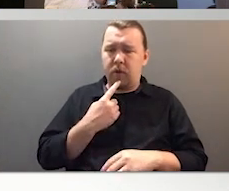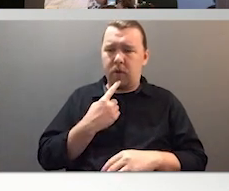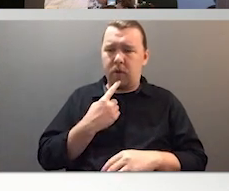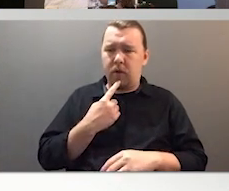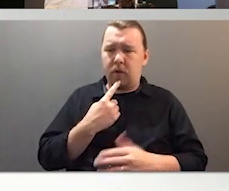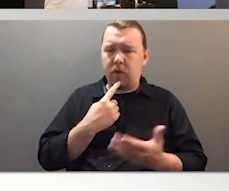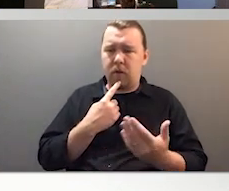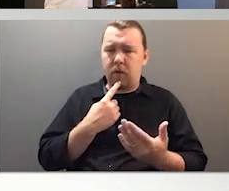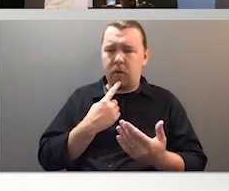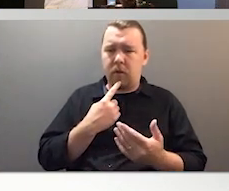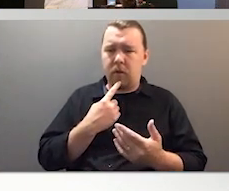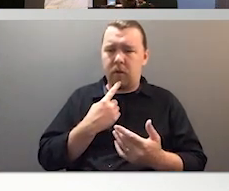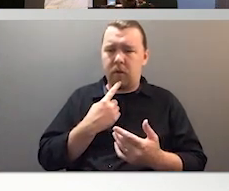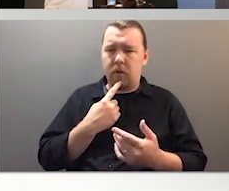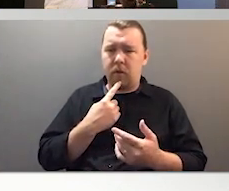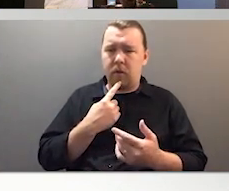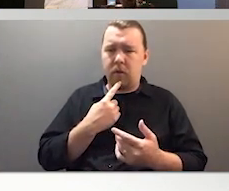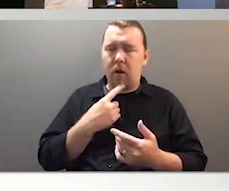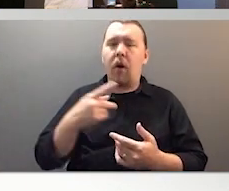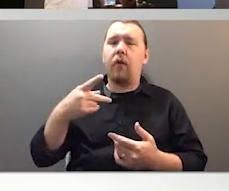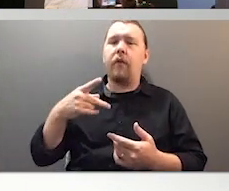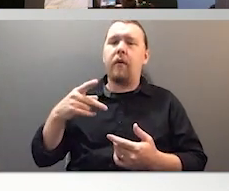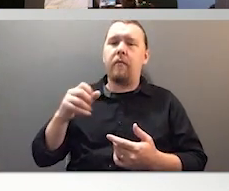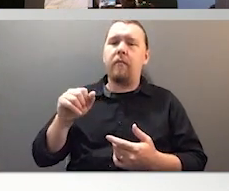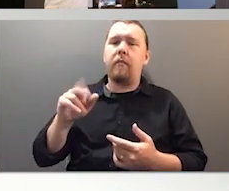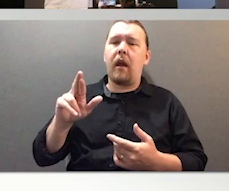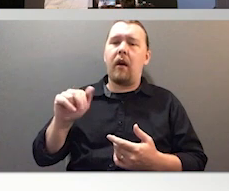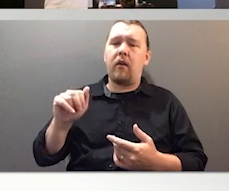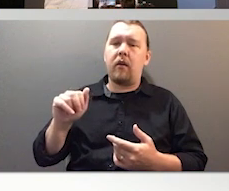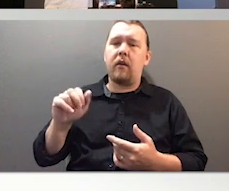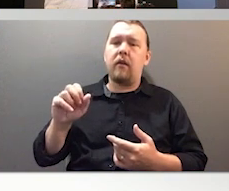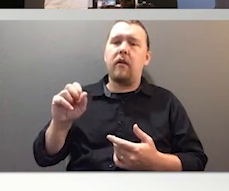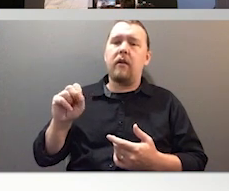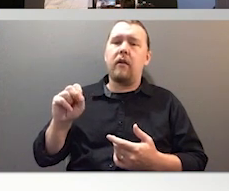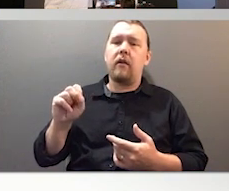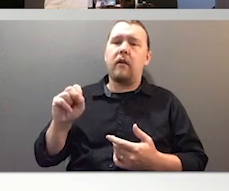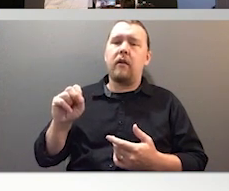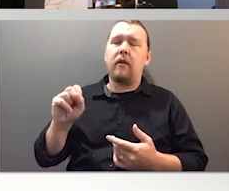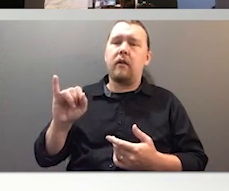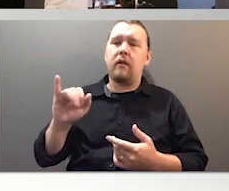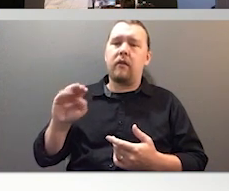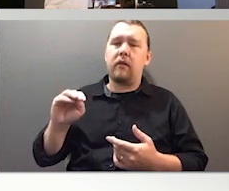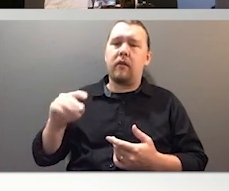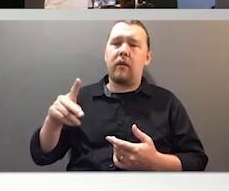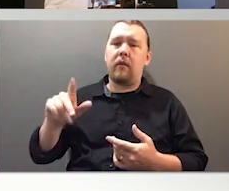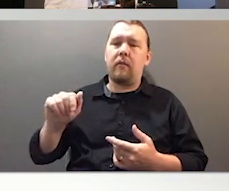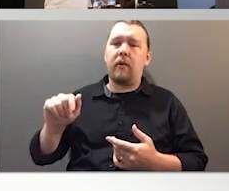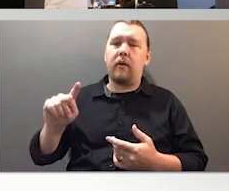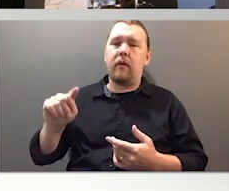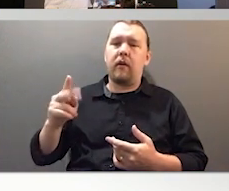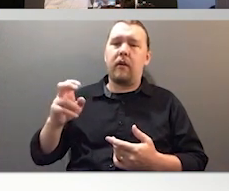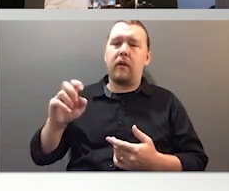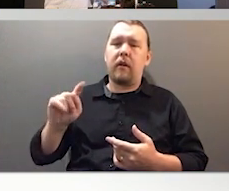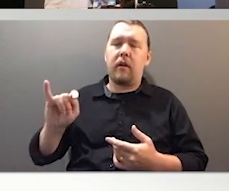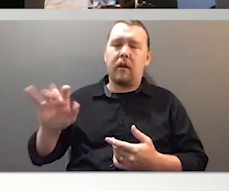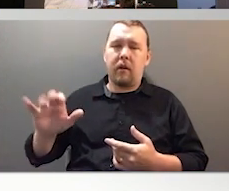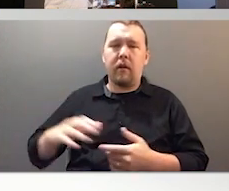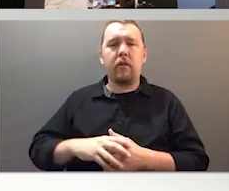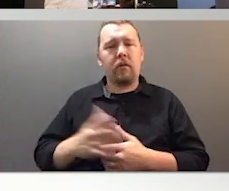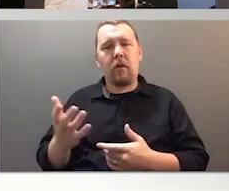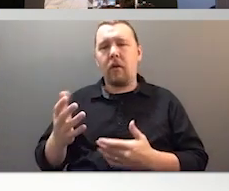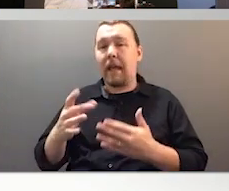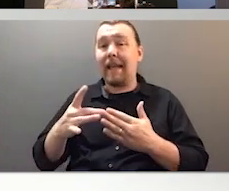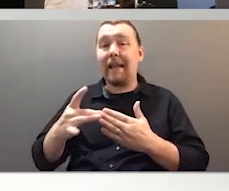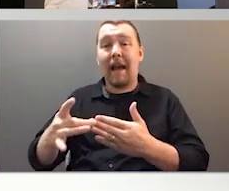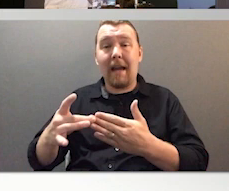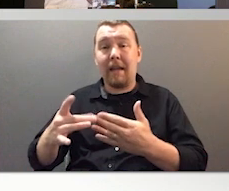more of the parasympathetic. So yeah, if they'll tolerate something like a guided meditation, I mean, there's a million apps